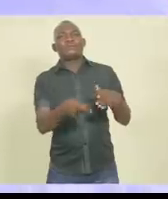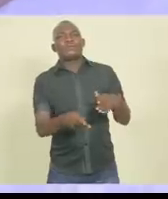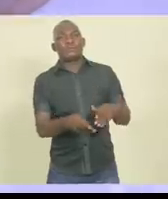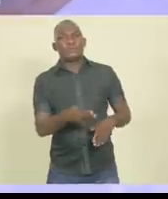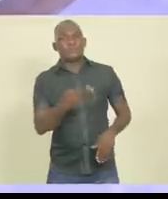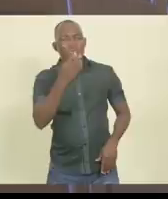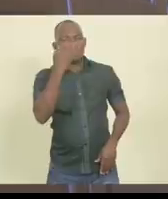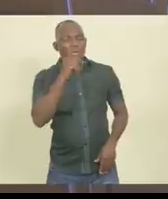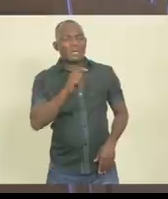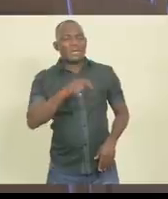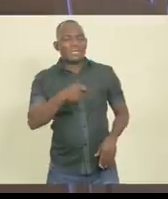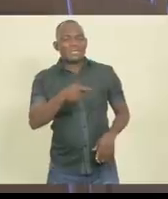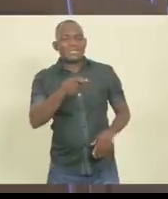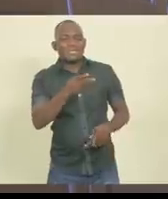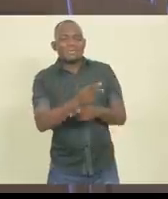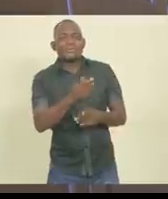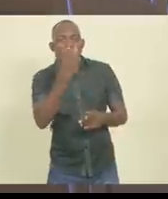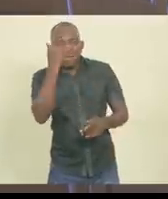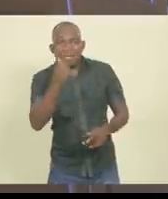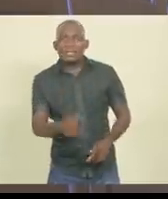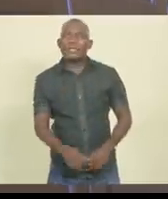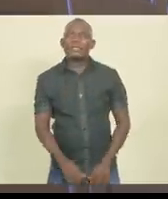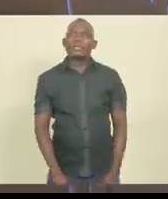Why do you have the keys in your hands?